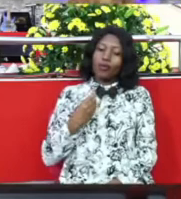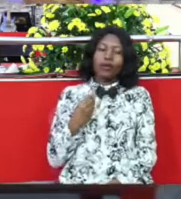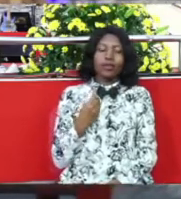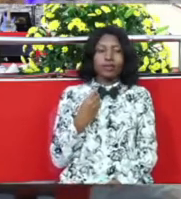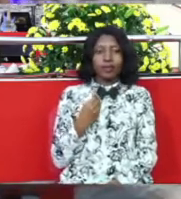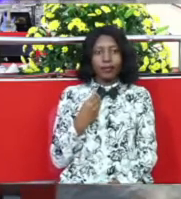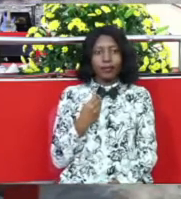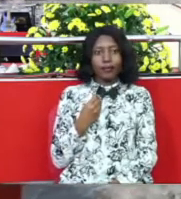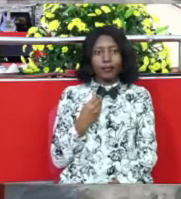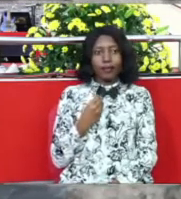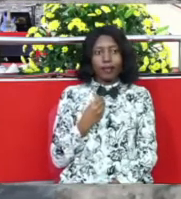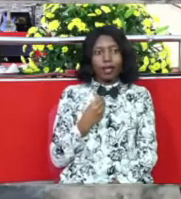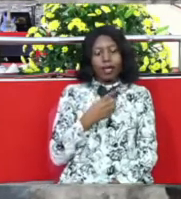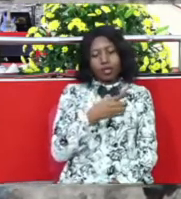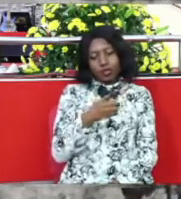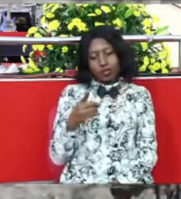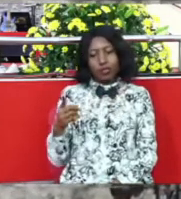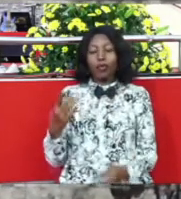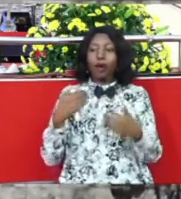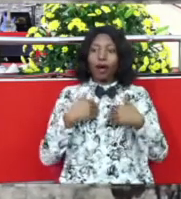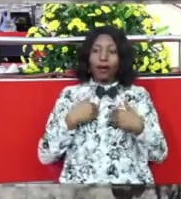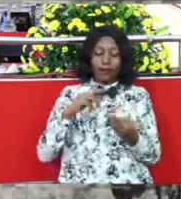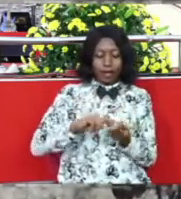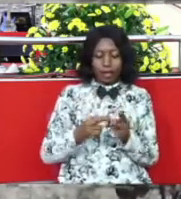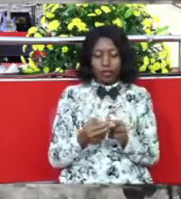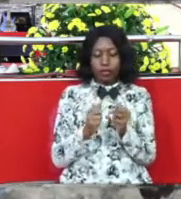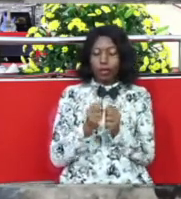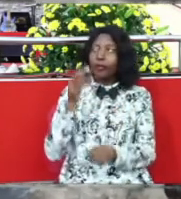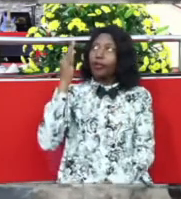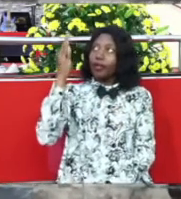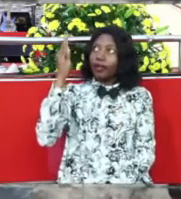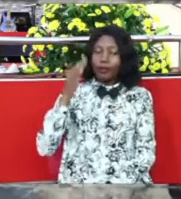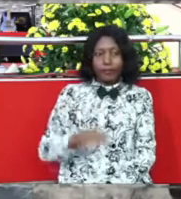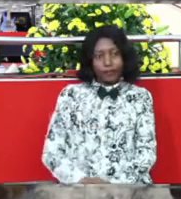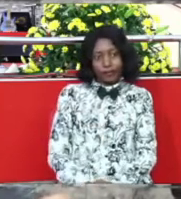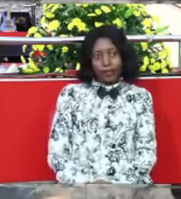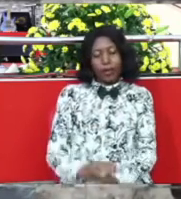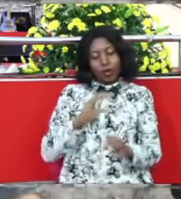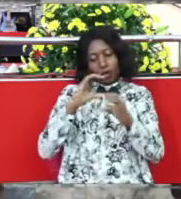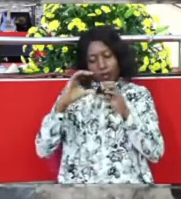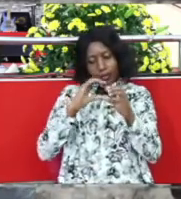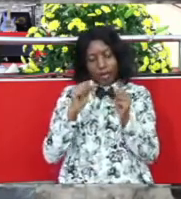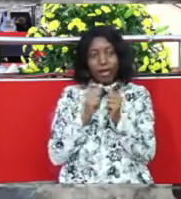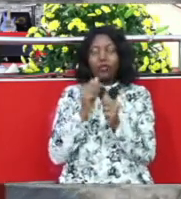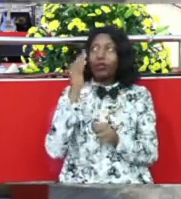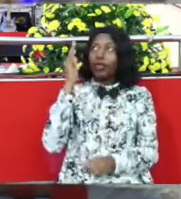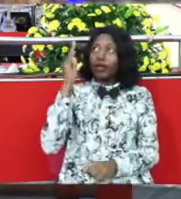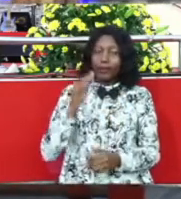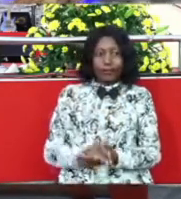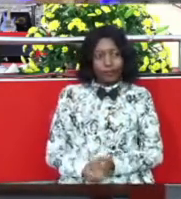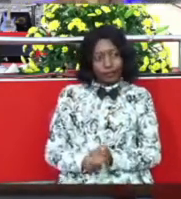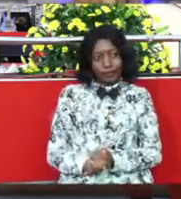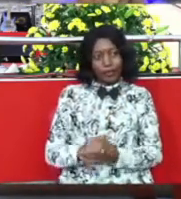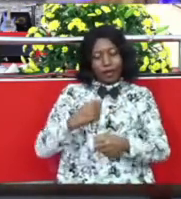that we will have a relationship with him. Ya kwamba tutaweza kuwa na mahusiano na yeye. We will communicate with him. Tutaweza kuongea na yeye. We will